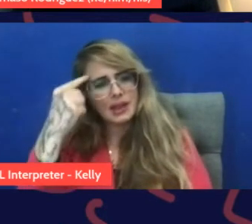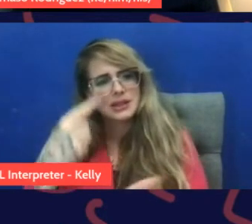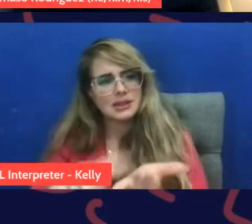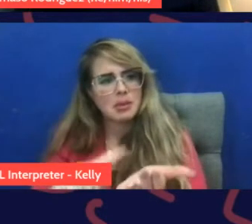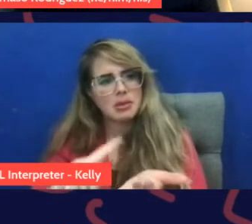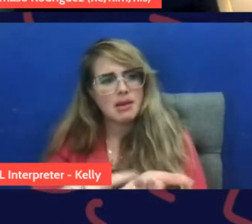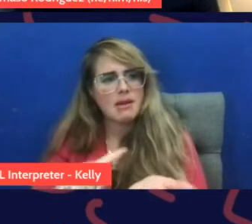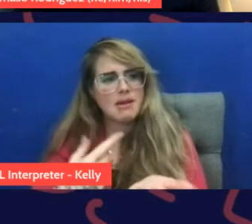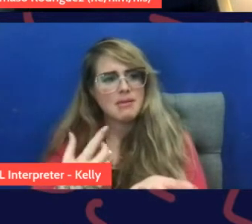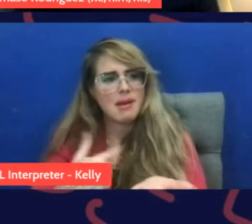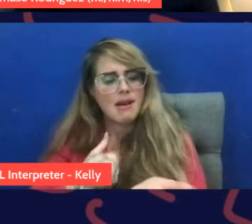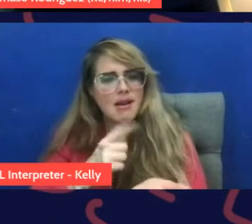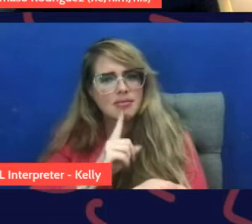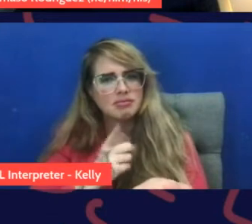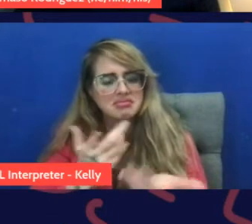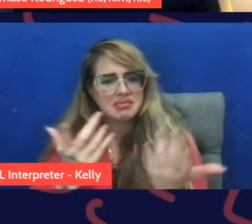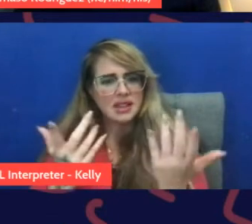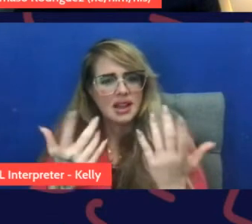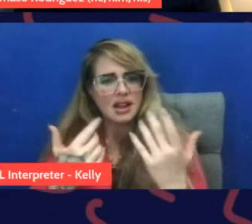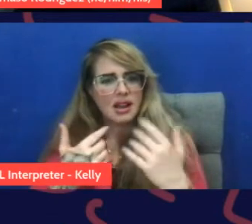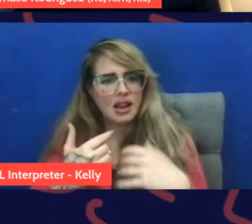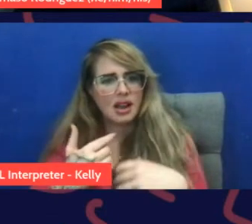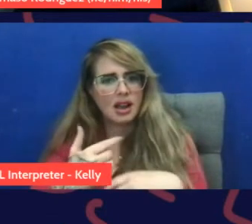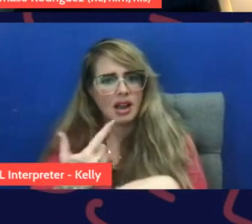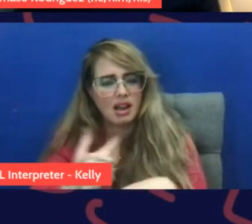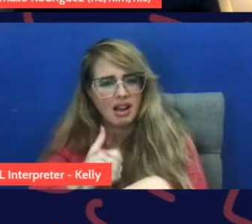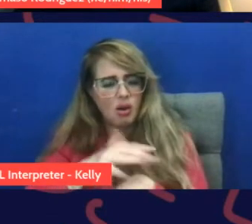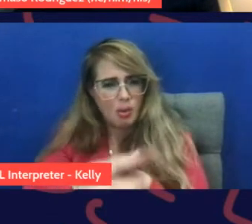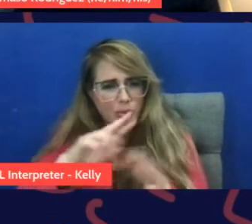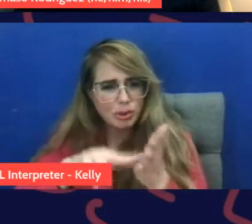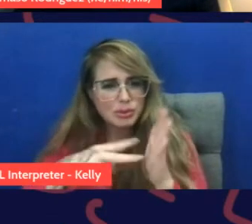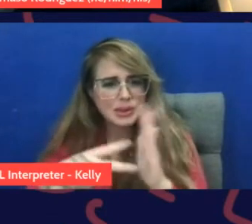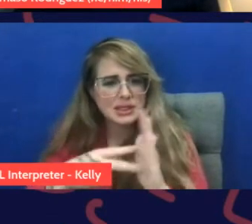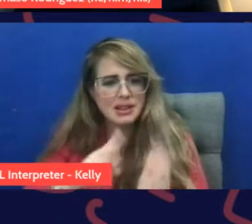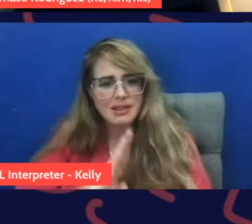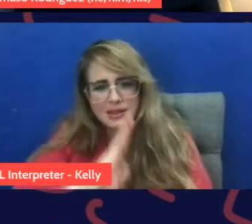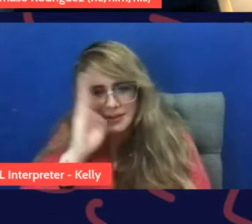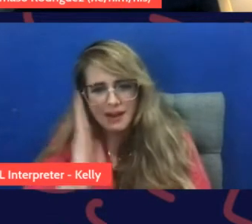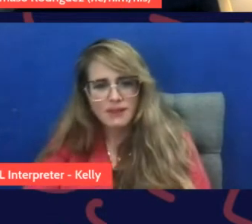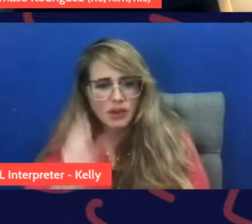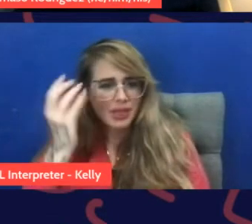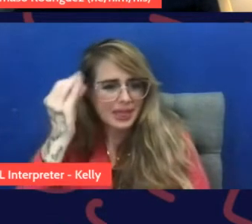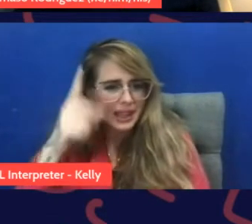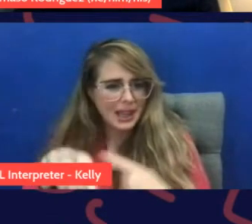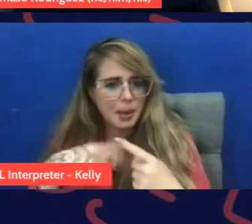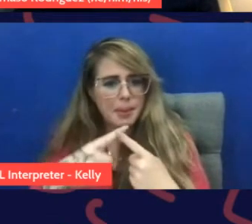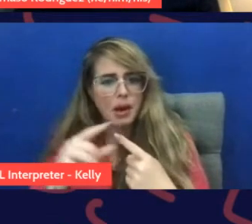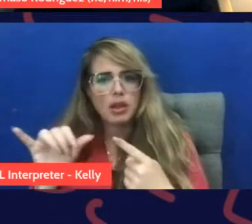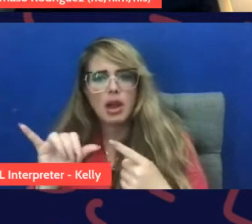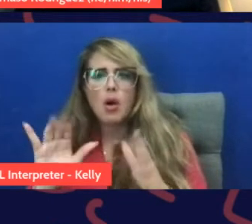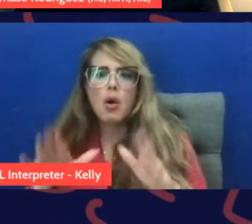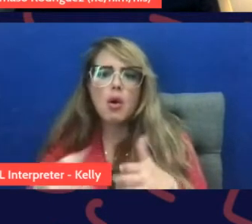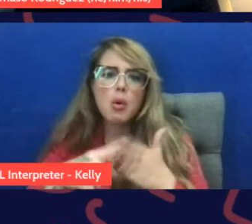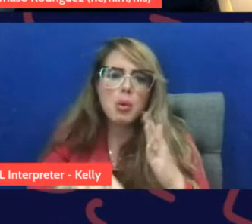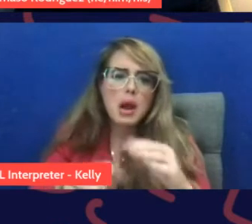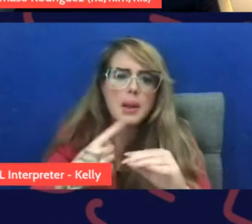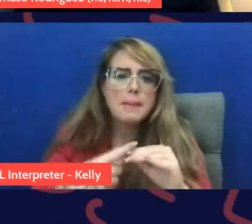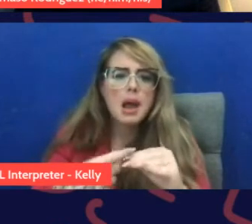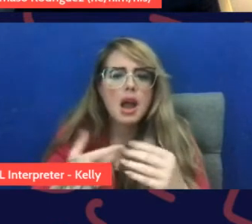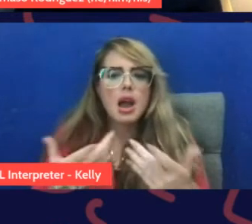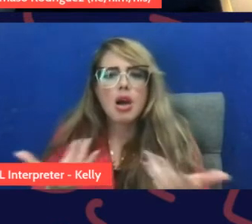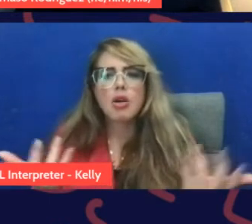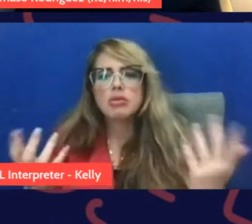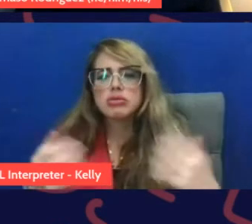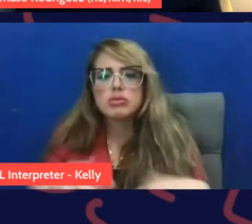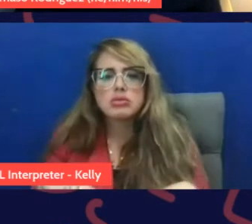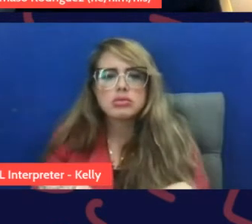sometimes, I actually like explicitly and deliberately never thinking about like, you know, like, oh, like what about like, you know,